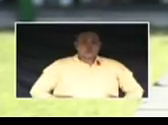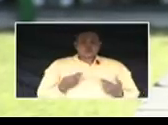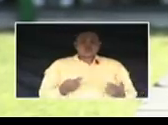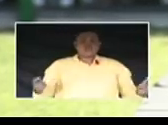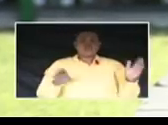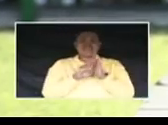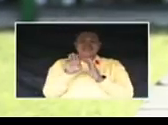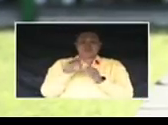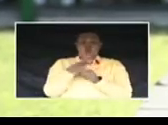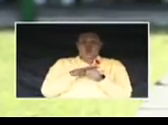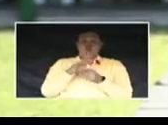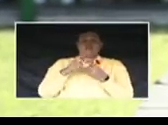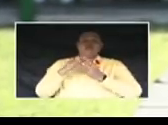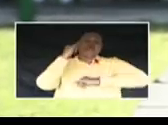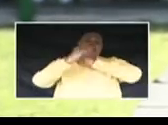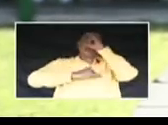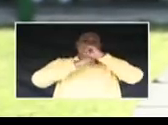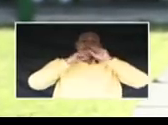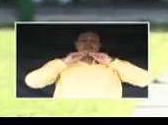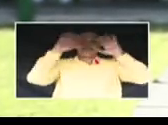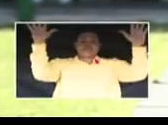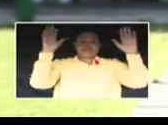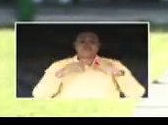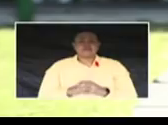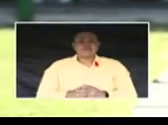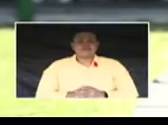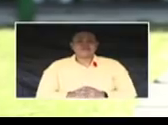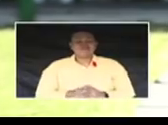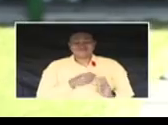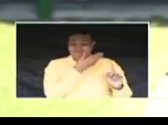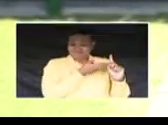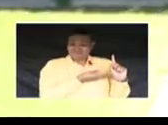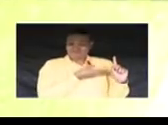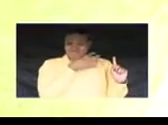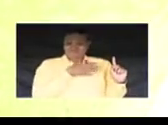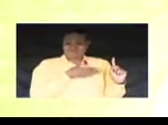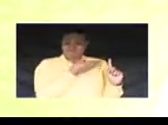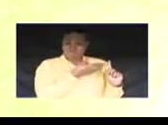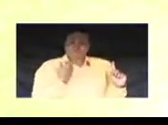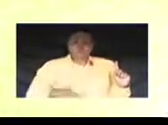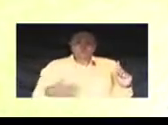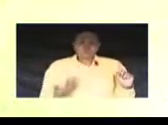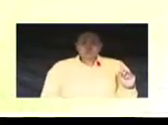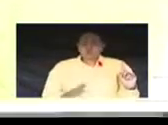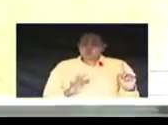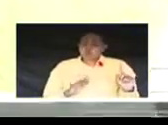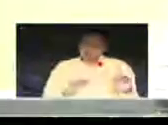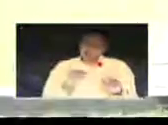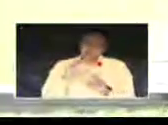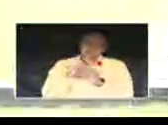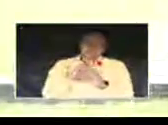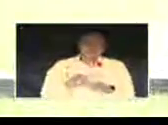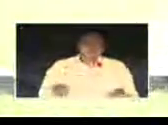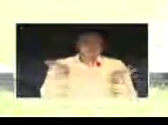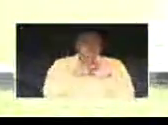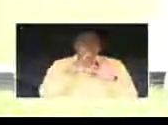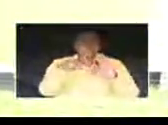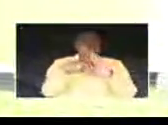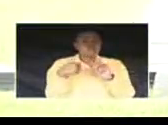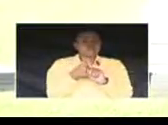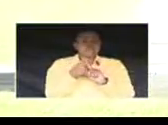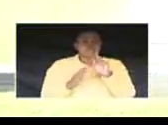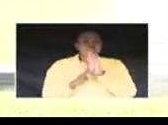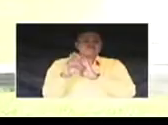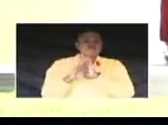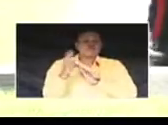and internationally. Dr. Joyce Glasgow has played a critical role in advancing the